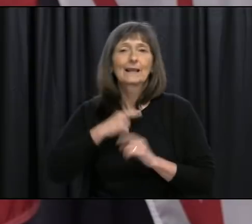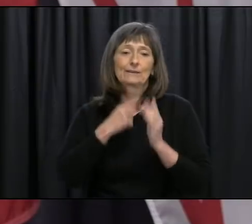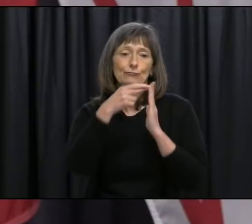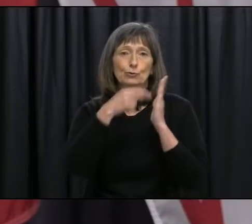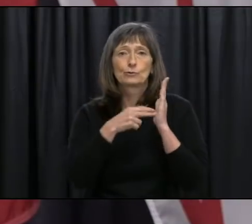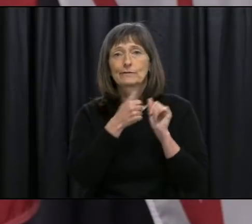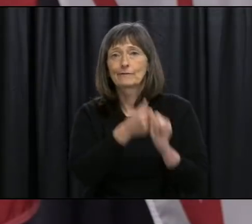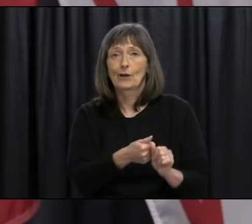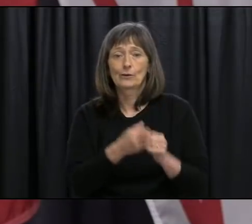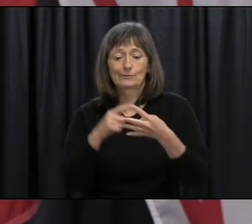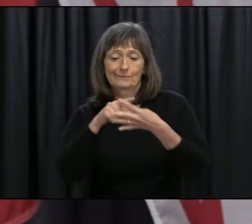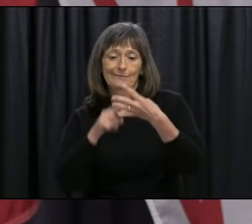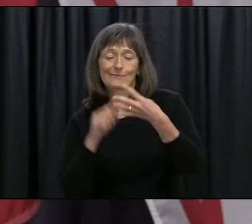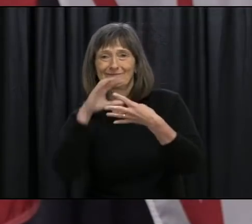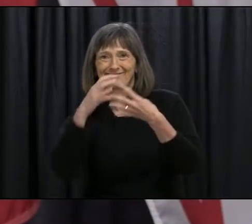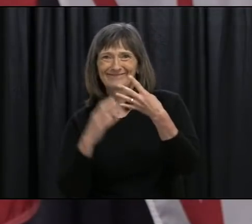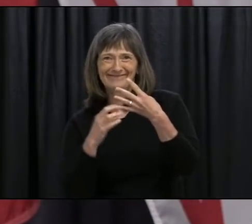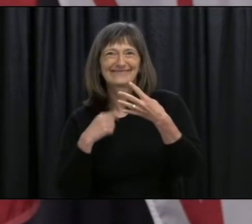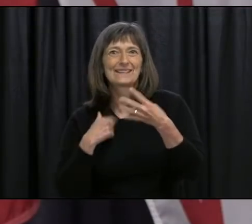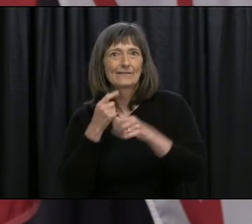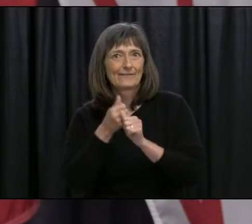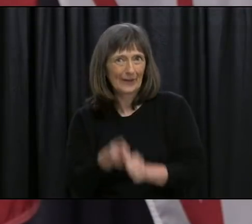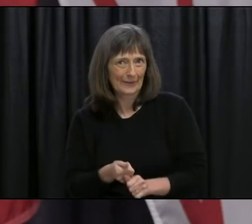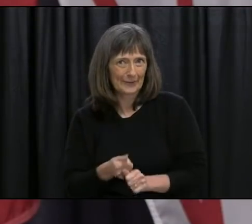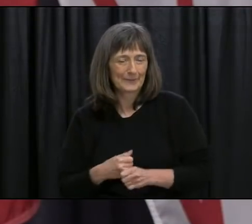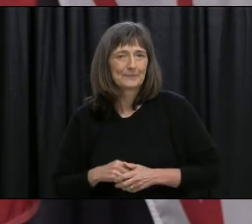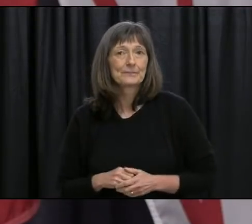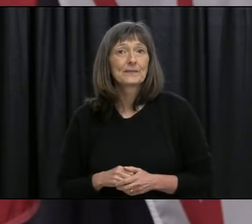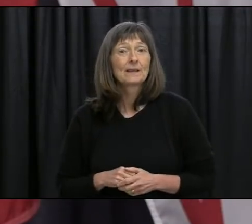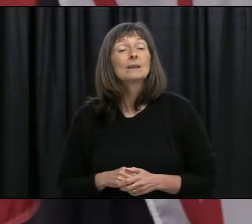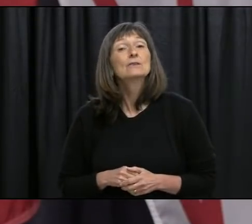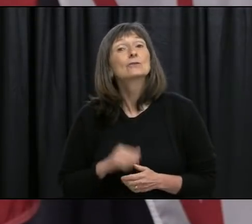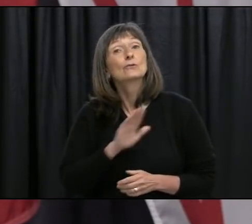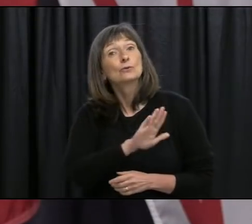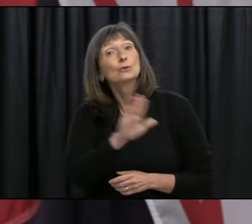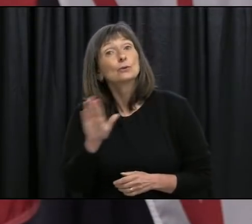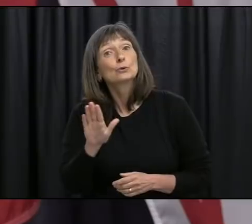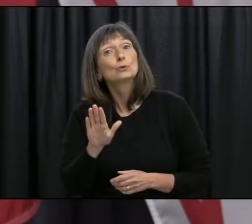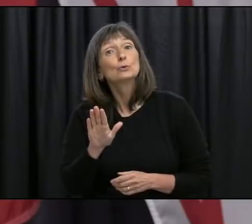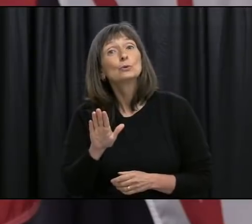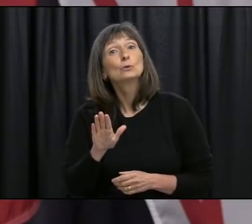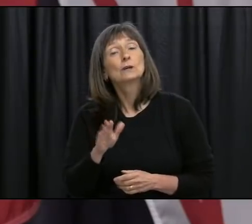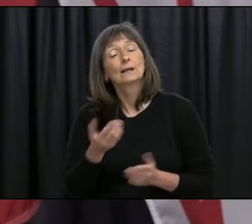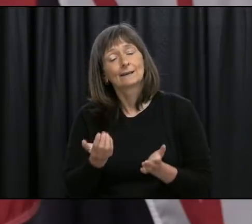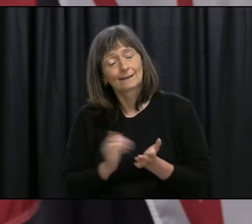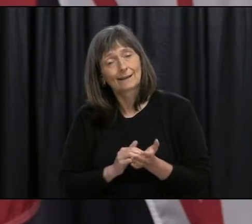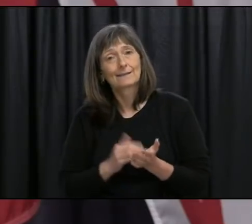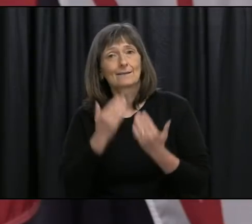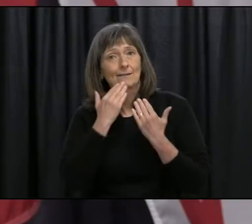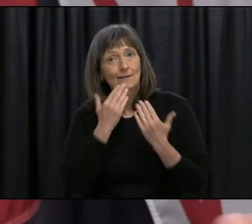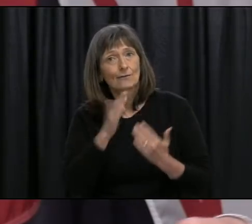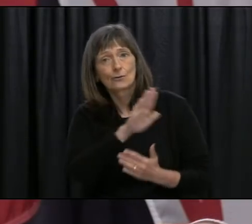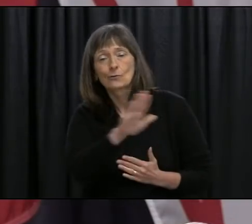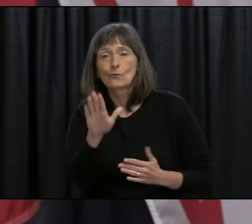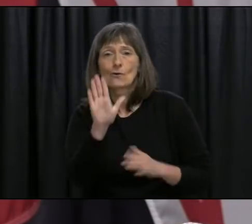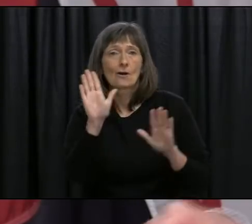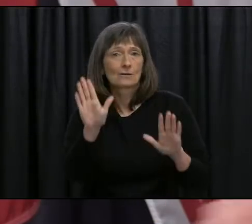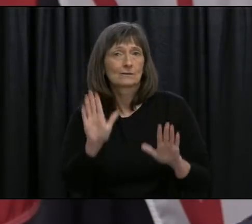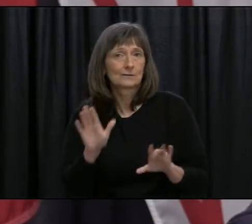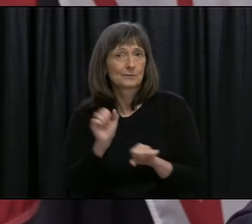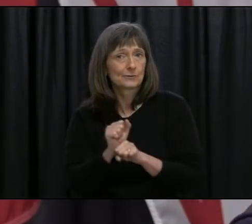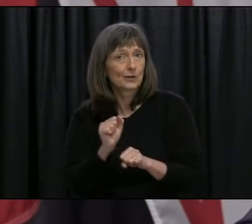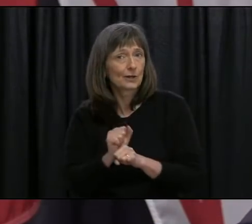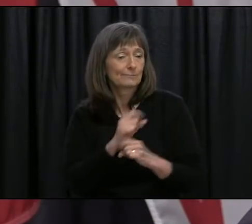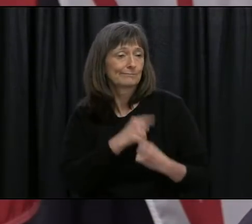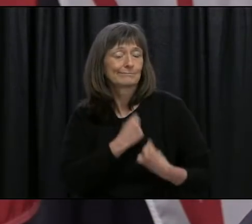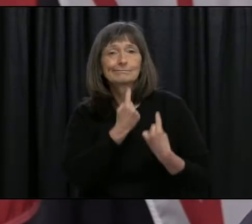guidelines. So to the residents of Newfoundland and Labrador, once again, I think you deserve mention that you are doing a remarkable job